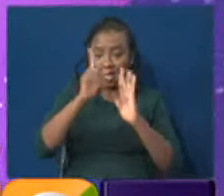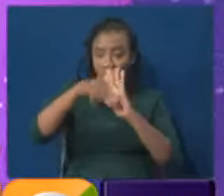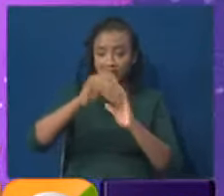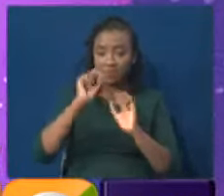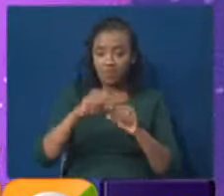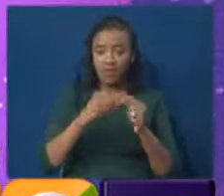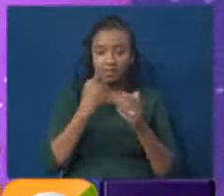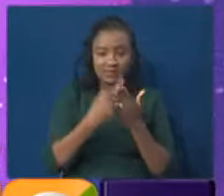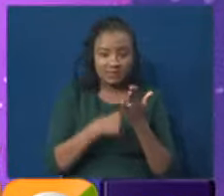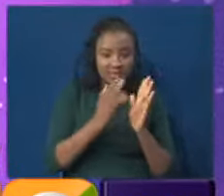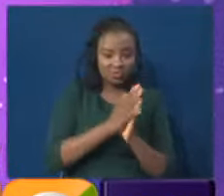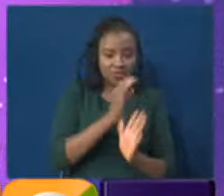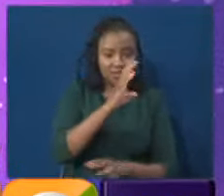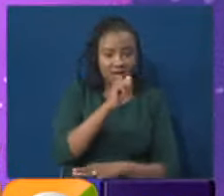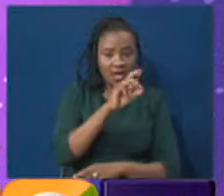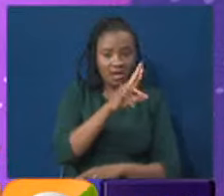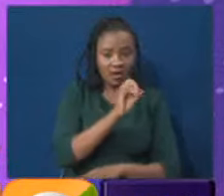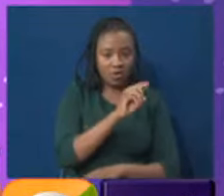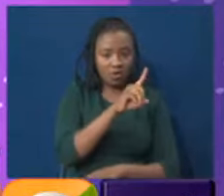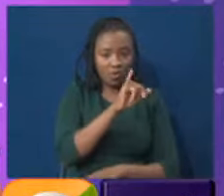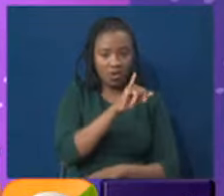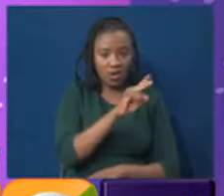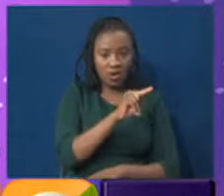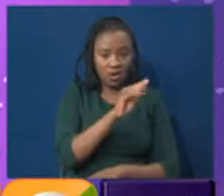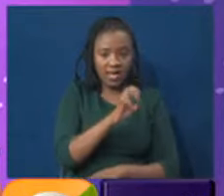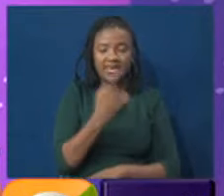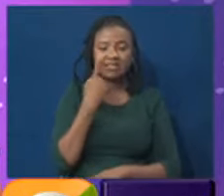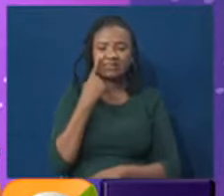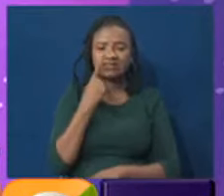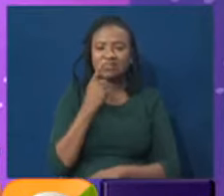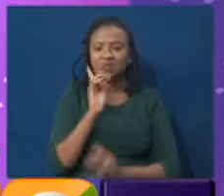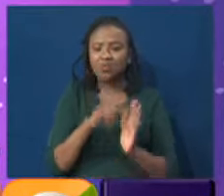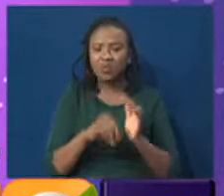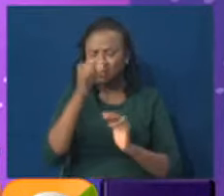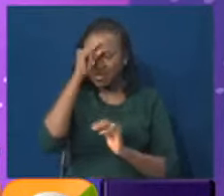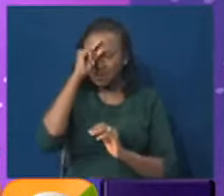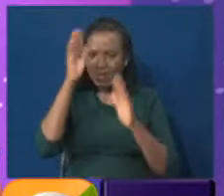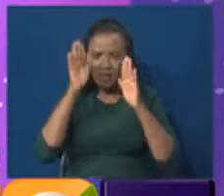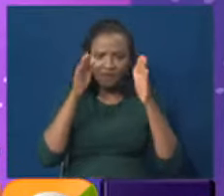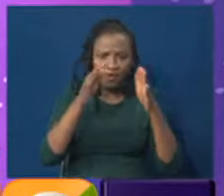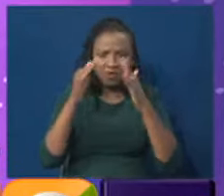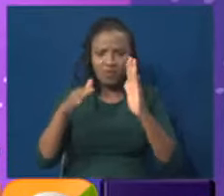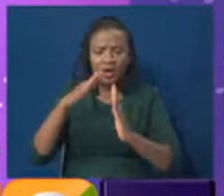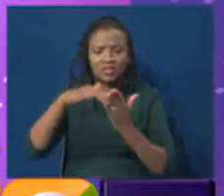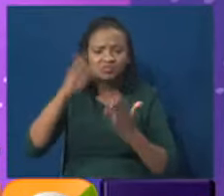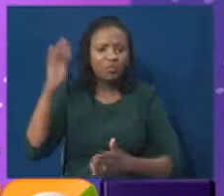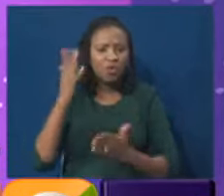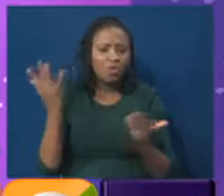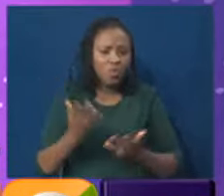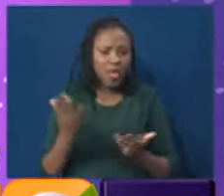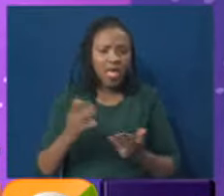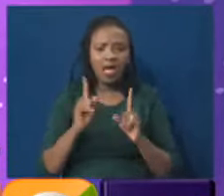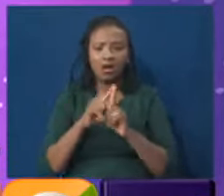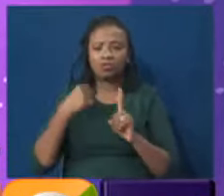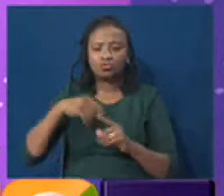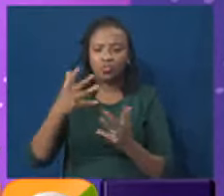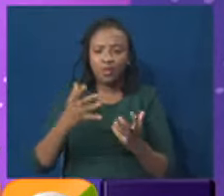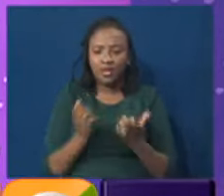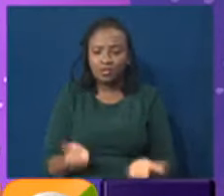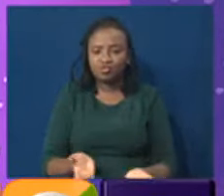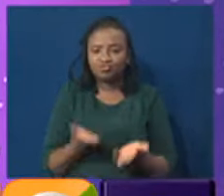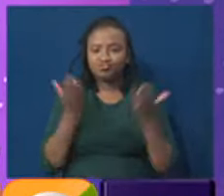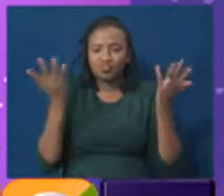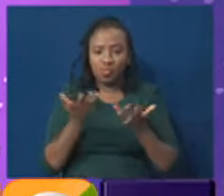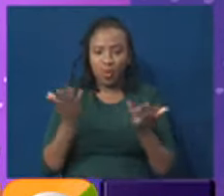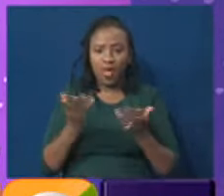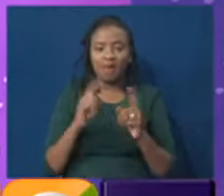the government has prioritized in terms of promises, because we've heard a lot about the economy being on the back foot, the need to be in recovery over the last year. So I'll